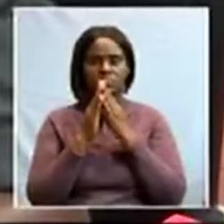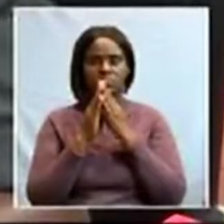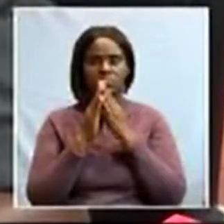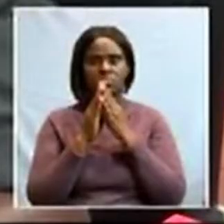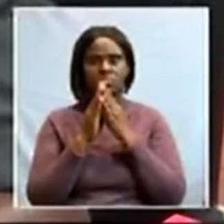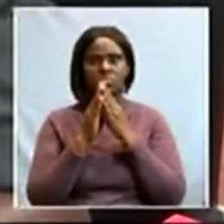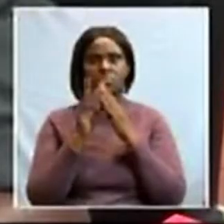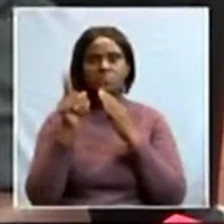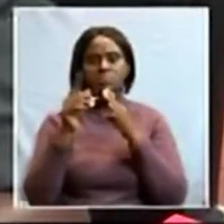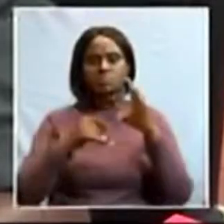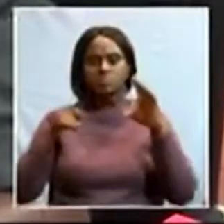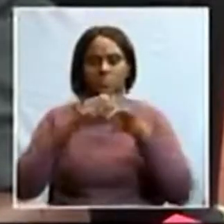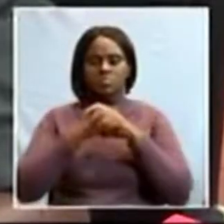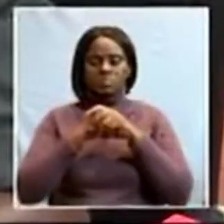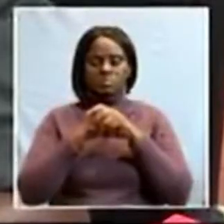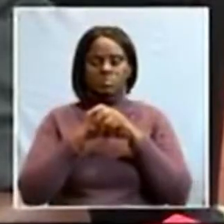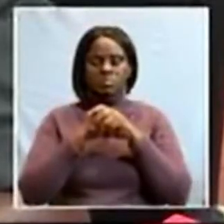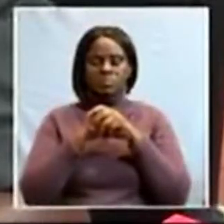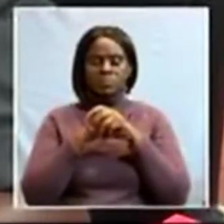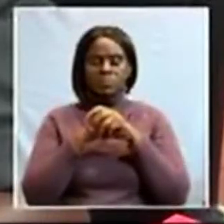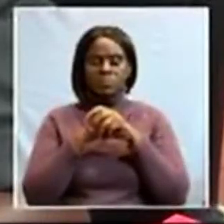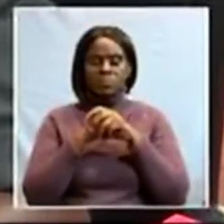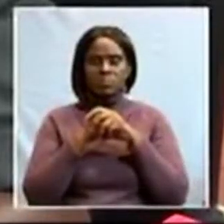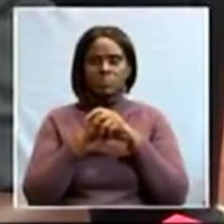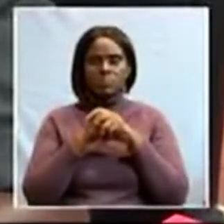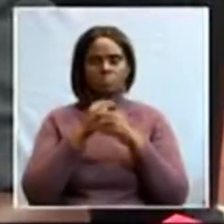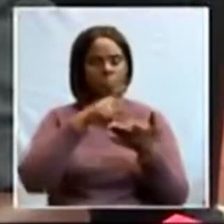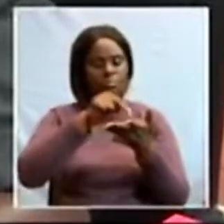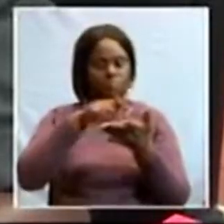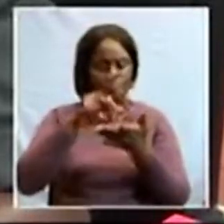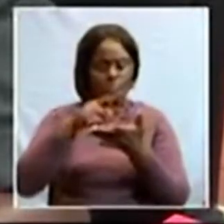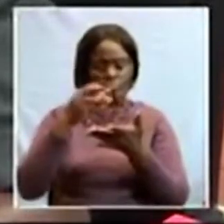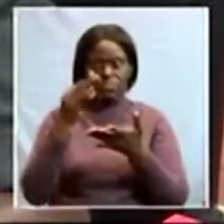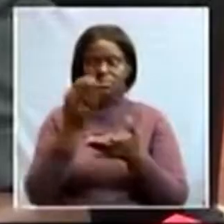where they involved the payment of